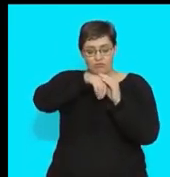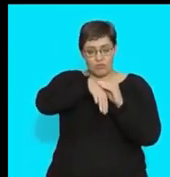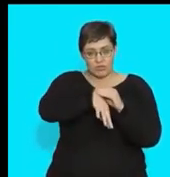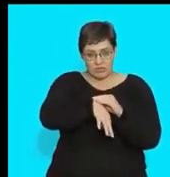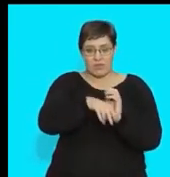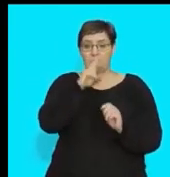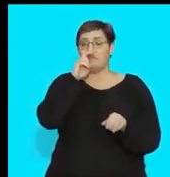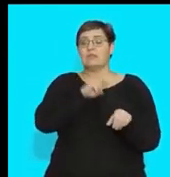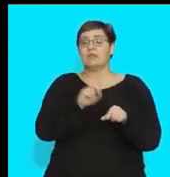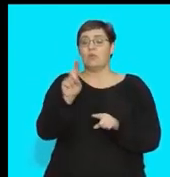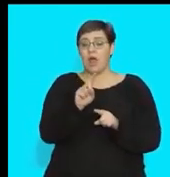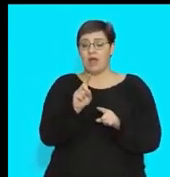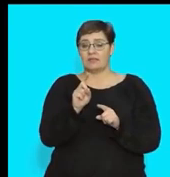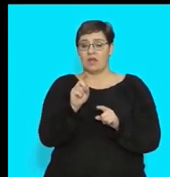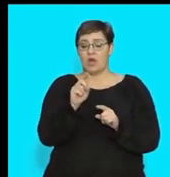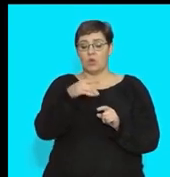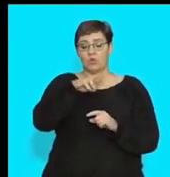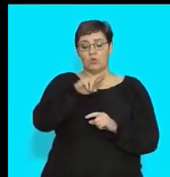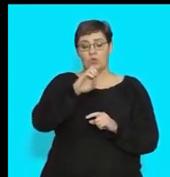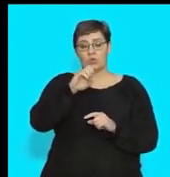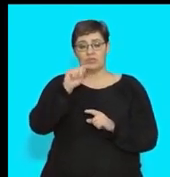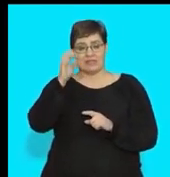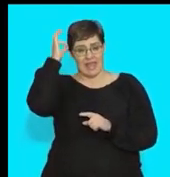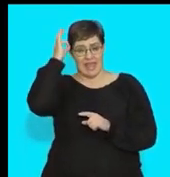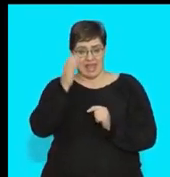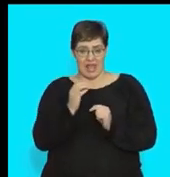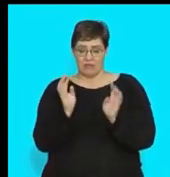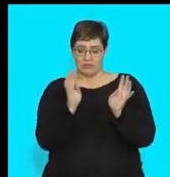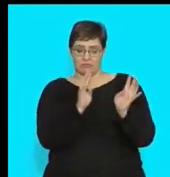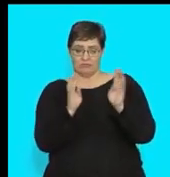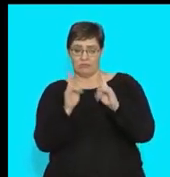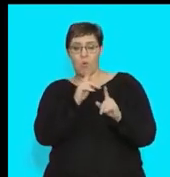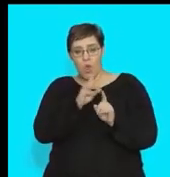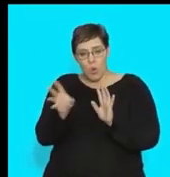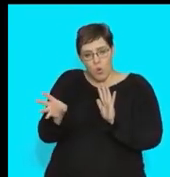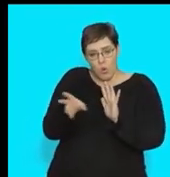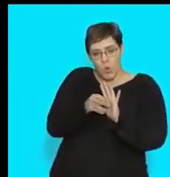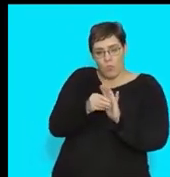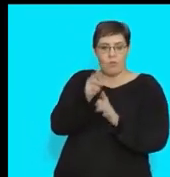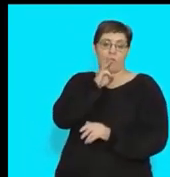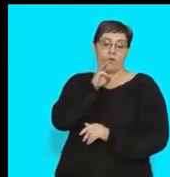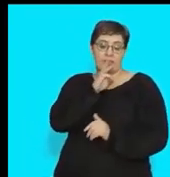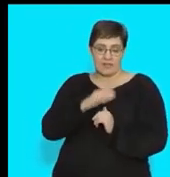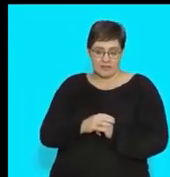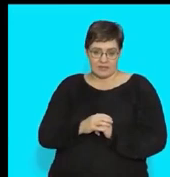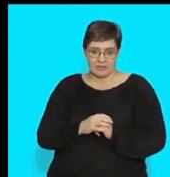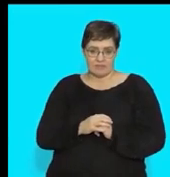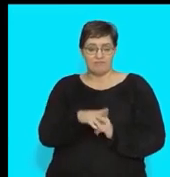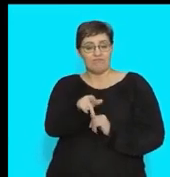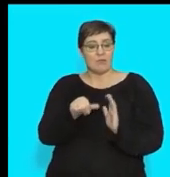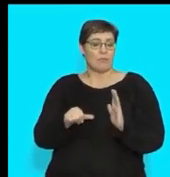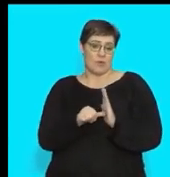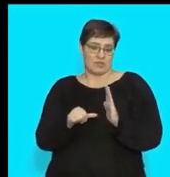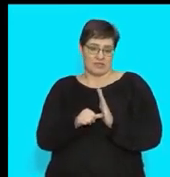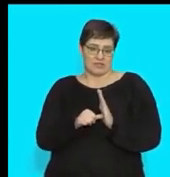I need to have a root hair. Why? What do roots do? Absorb water. So guys, that's very